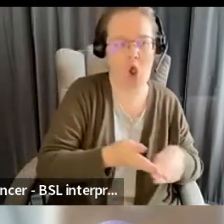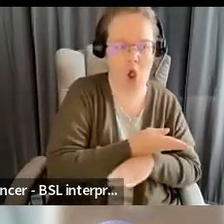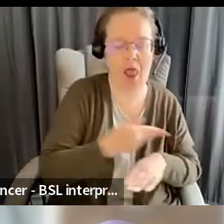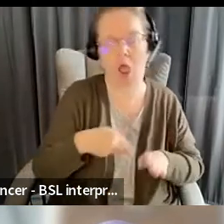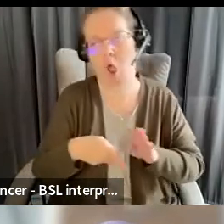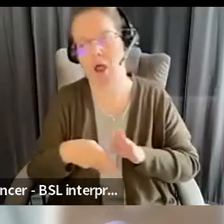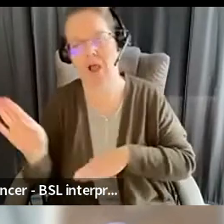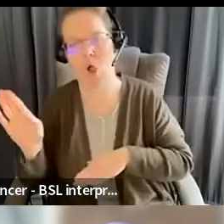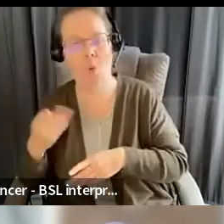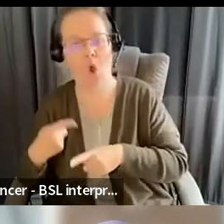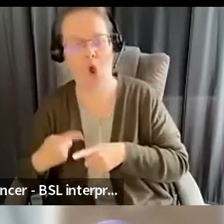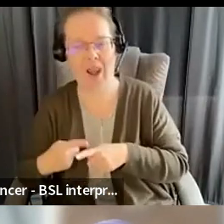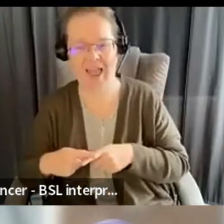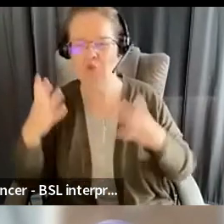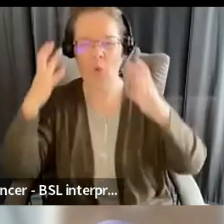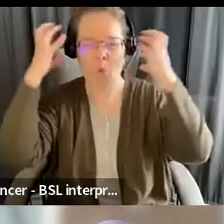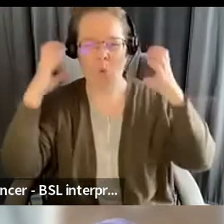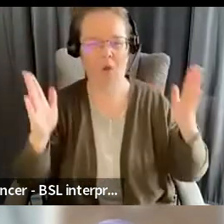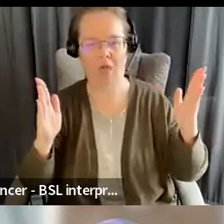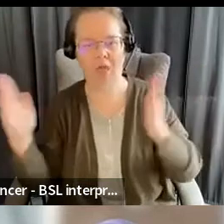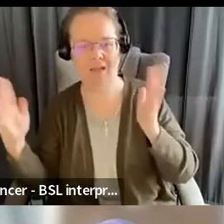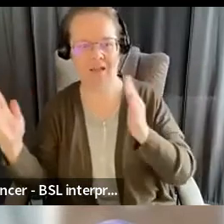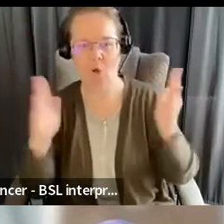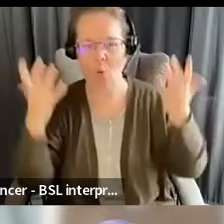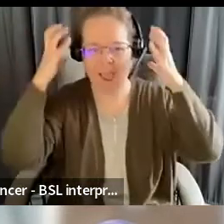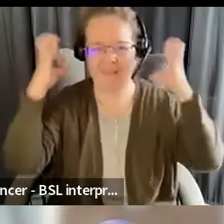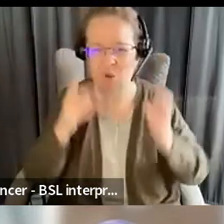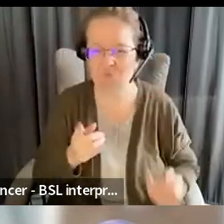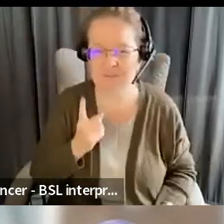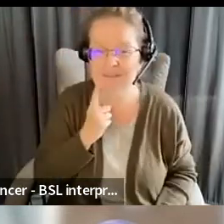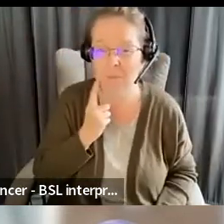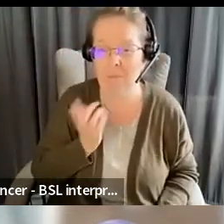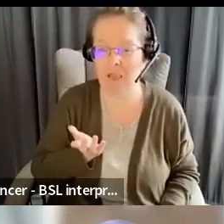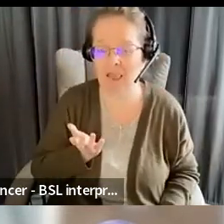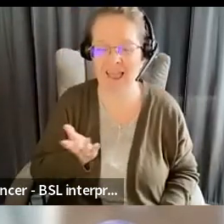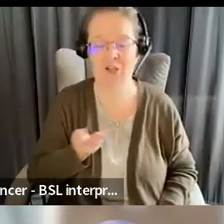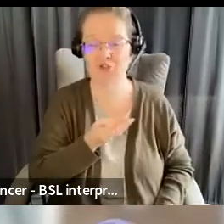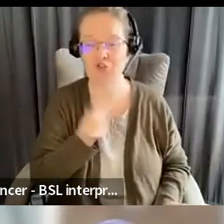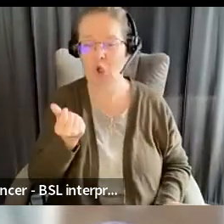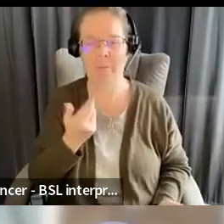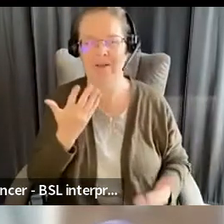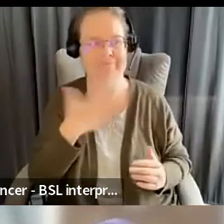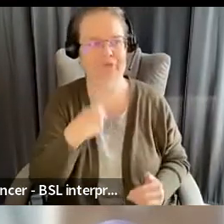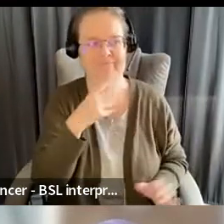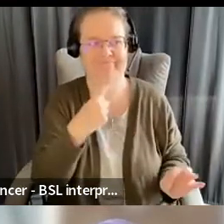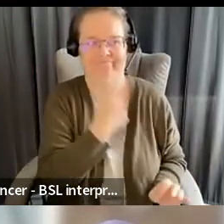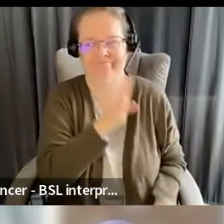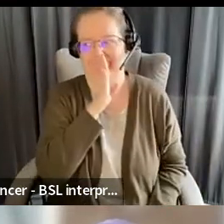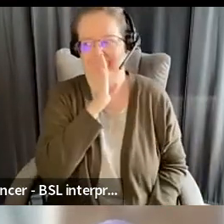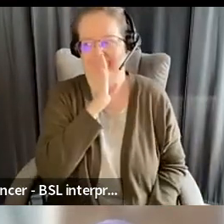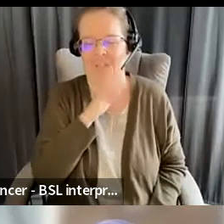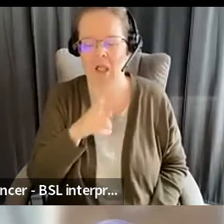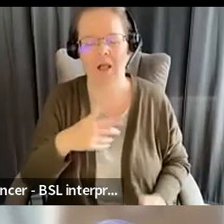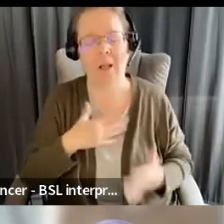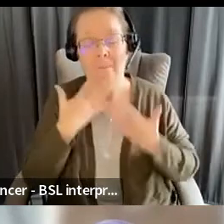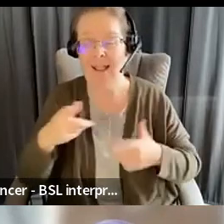back home late, or wearing headphones. And it doesn't take much, but it shows. Some people don't ask and don't realize, and it's amazing that you felt